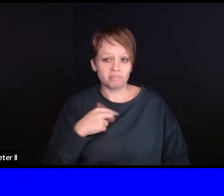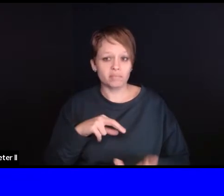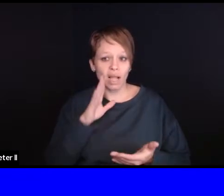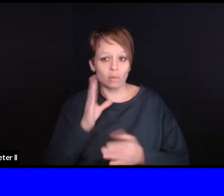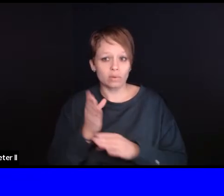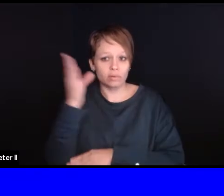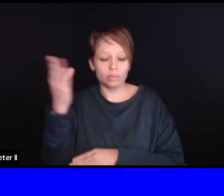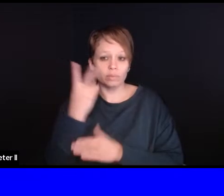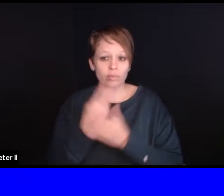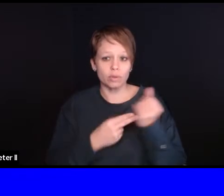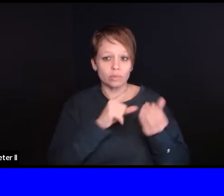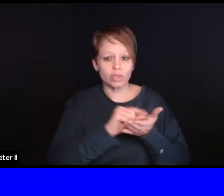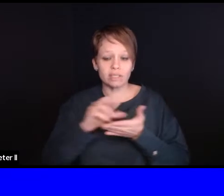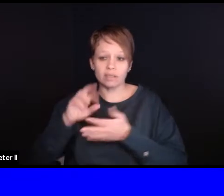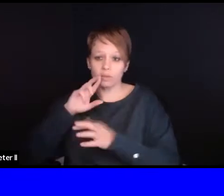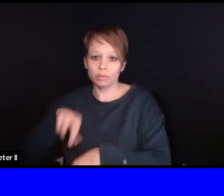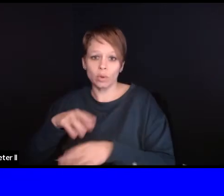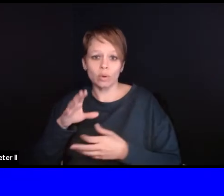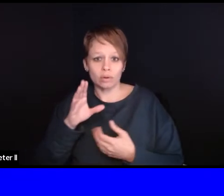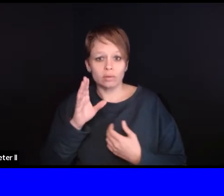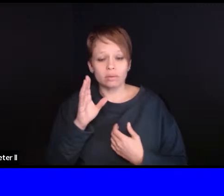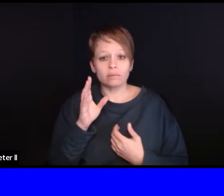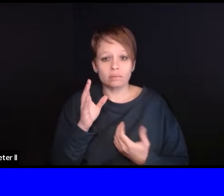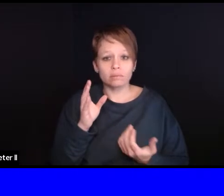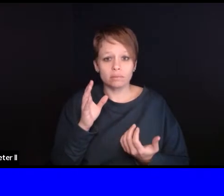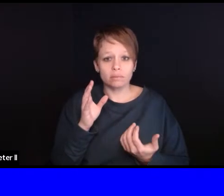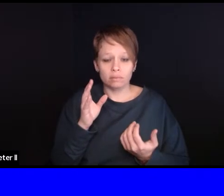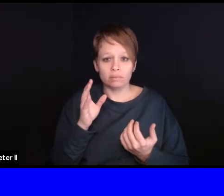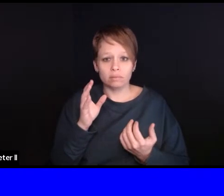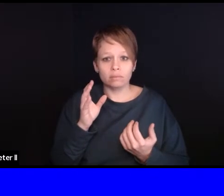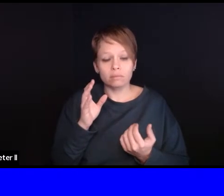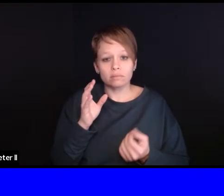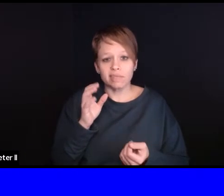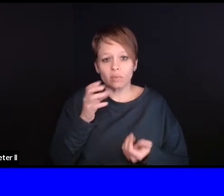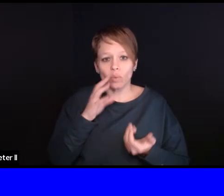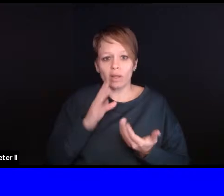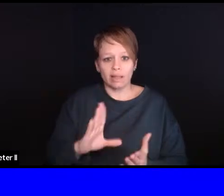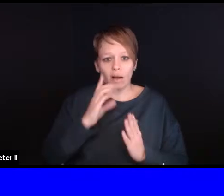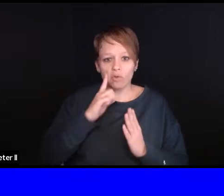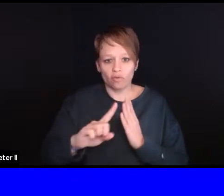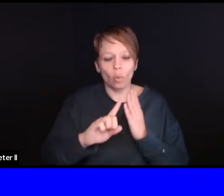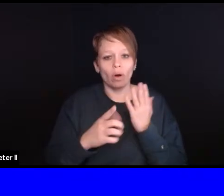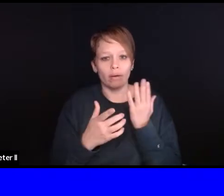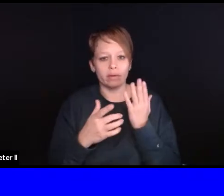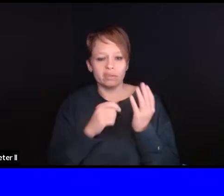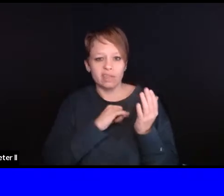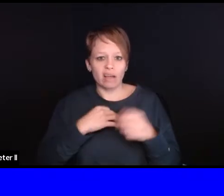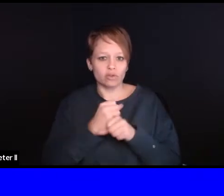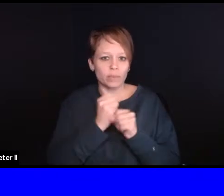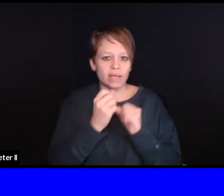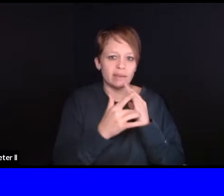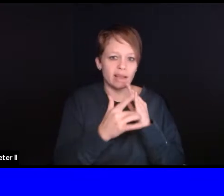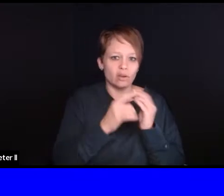print and report with leave for staff to make technical conforming and editorial changes. Is there